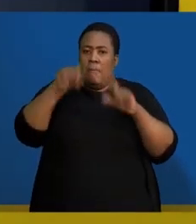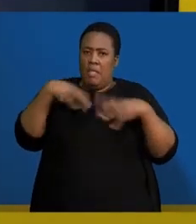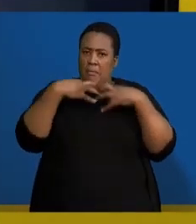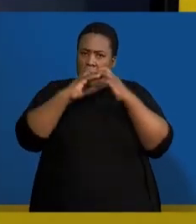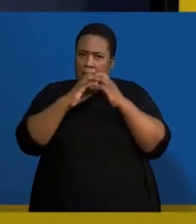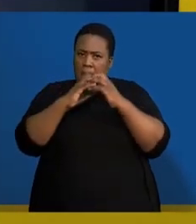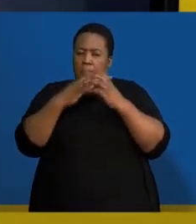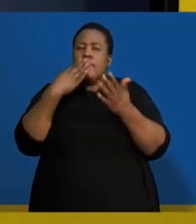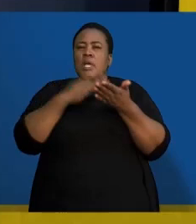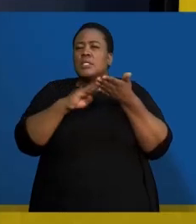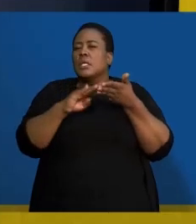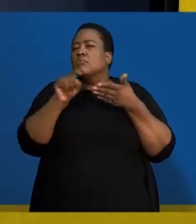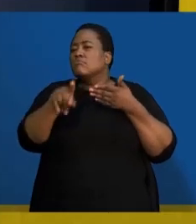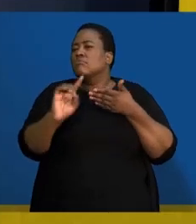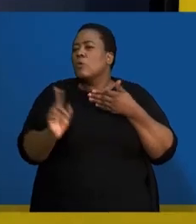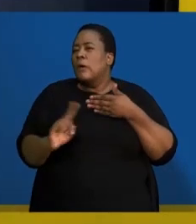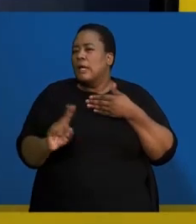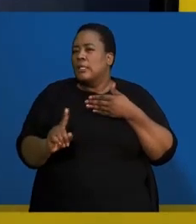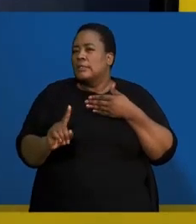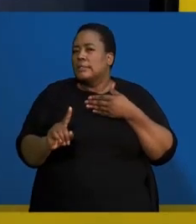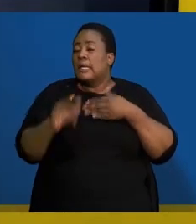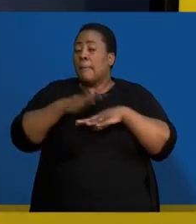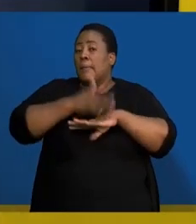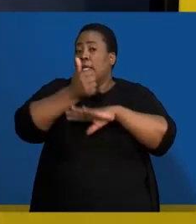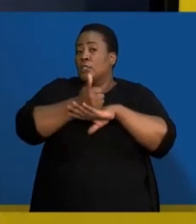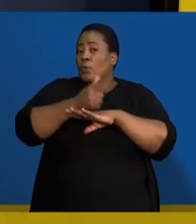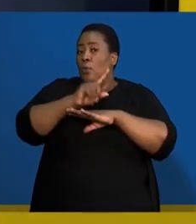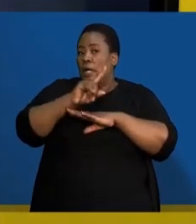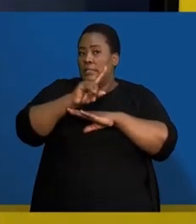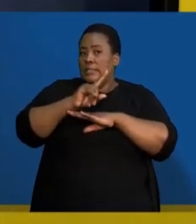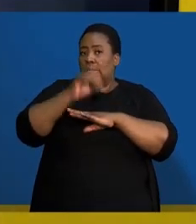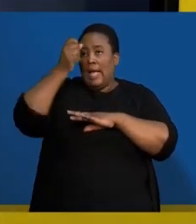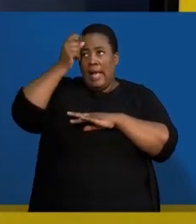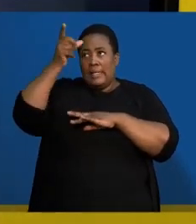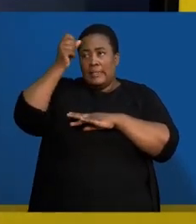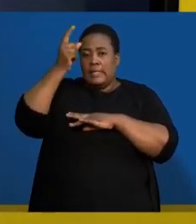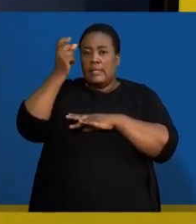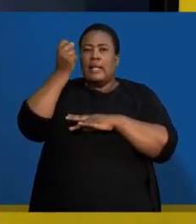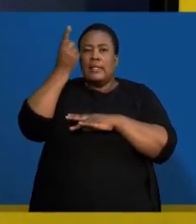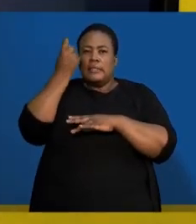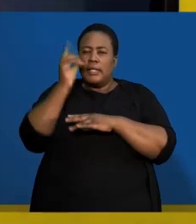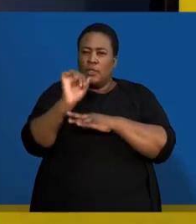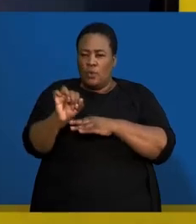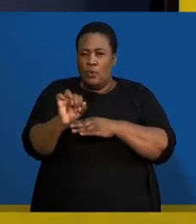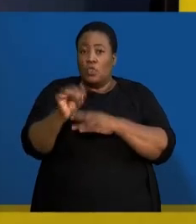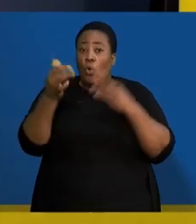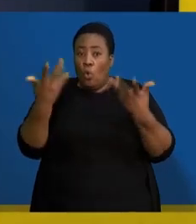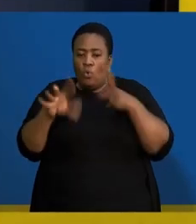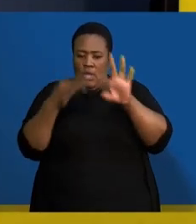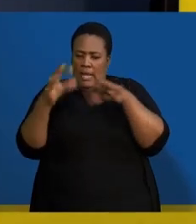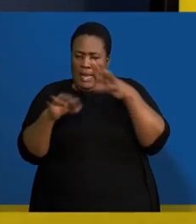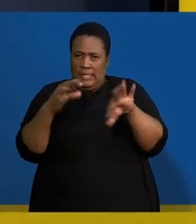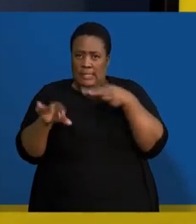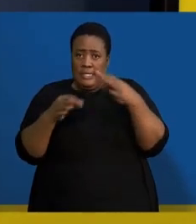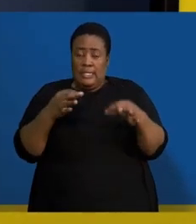with the message based on your understanding and your analysis of that cartoon. And once you've given that